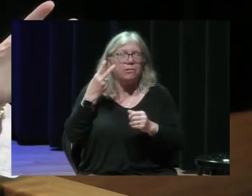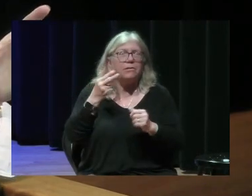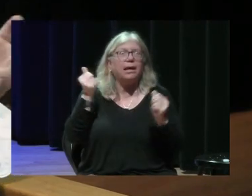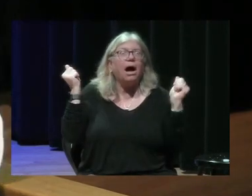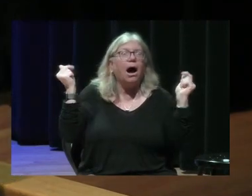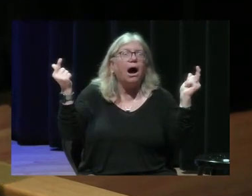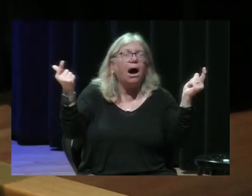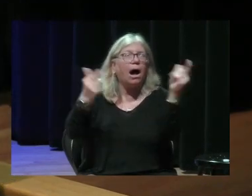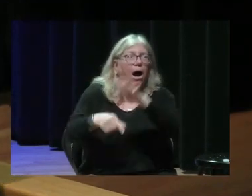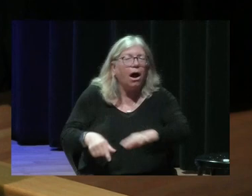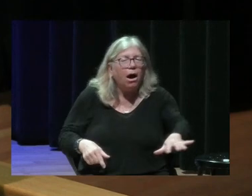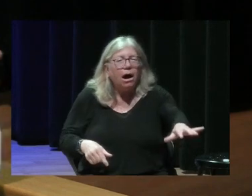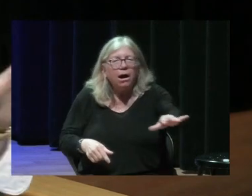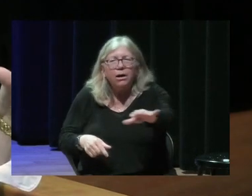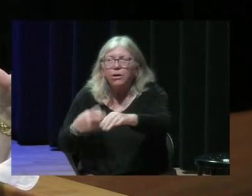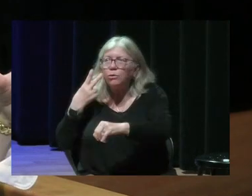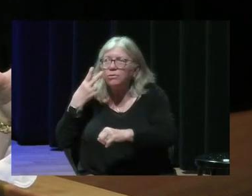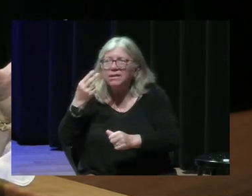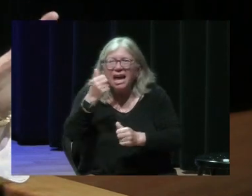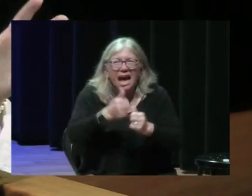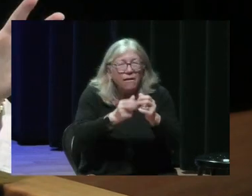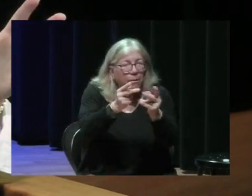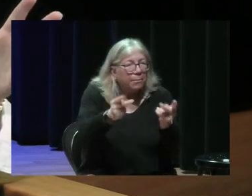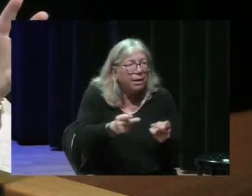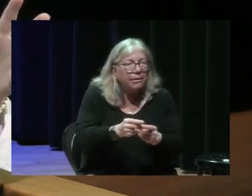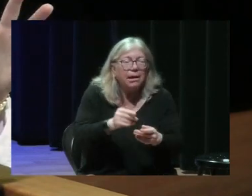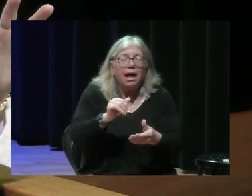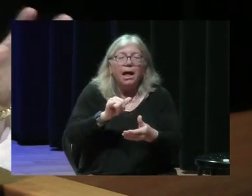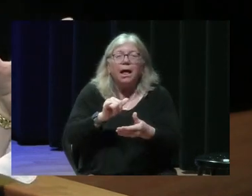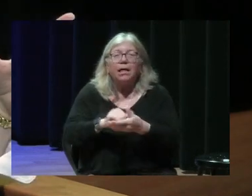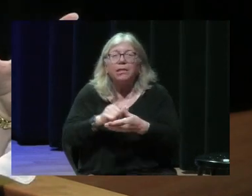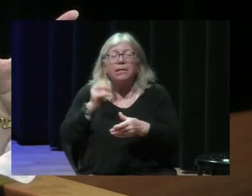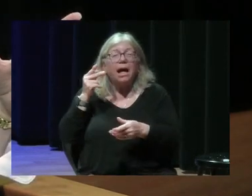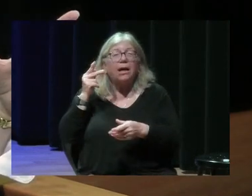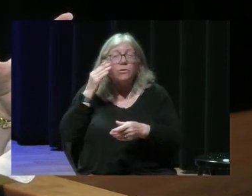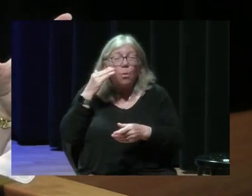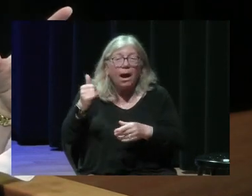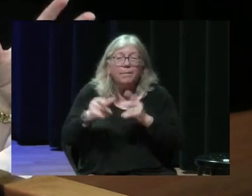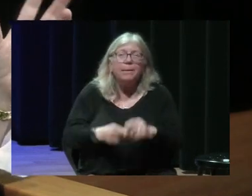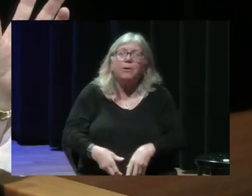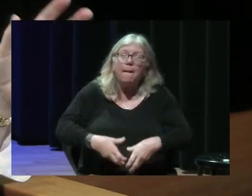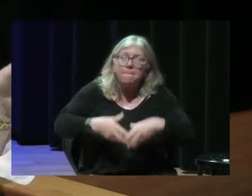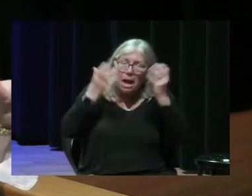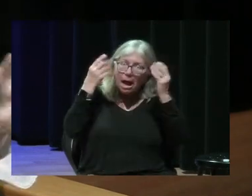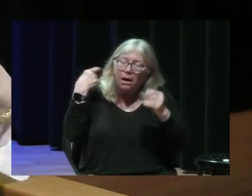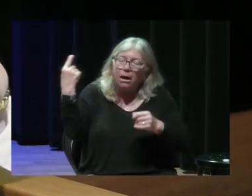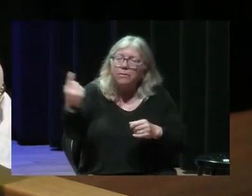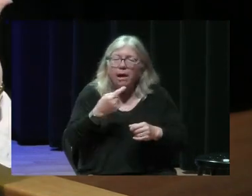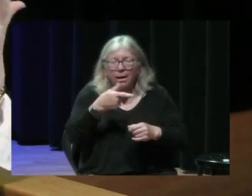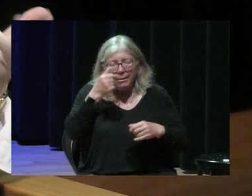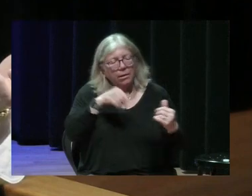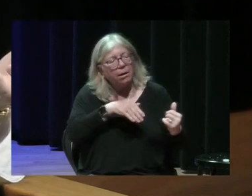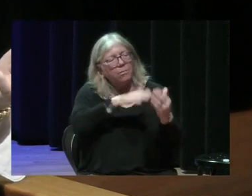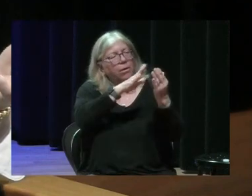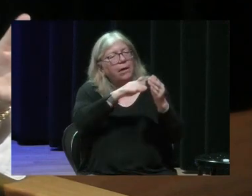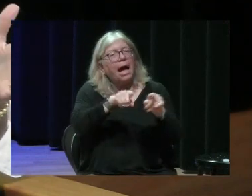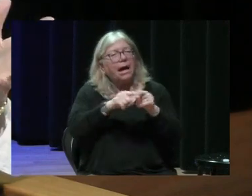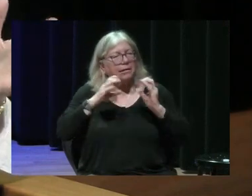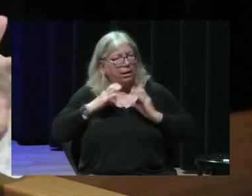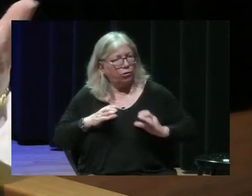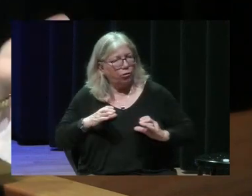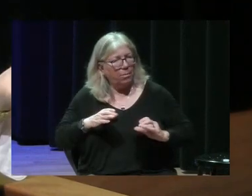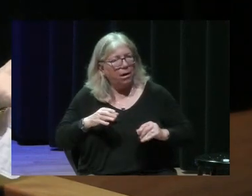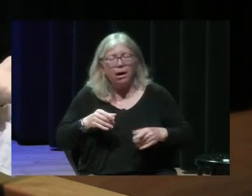everywhere. You start to see it everywhere. And it's why people are so mad all the time, because they approach things as a consumer, and